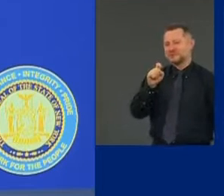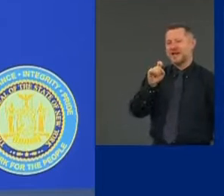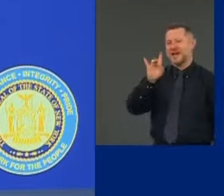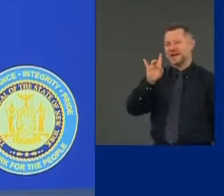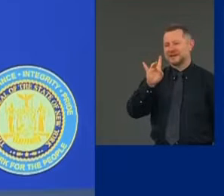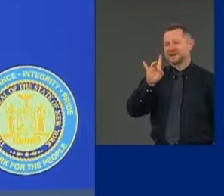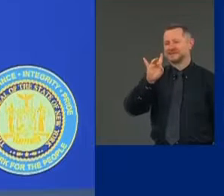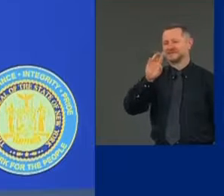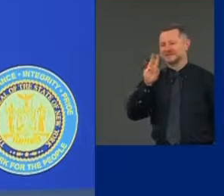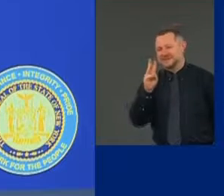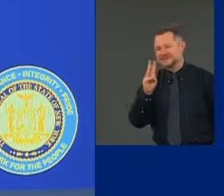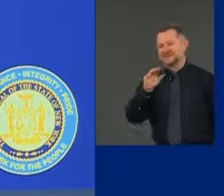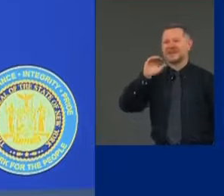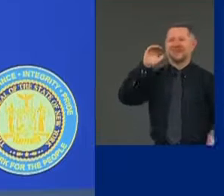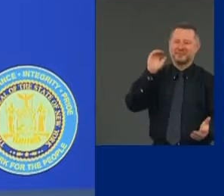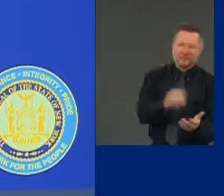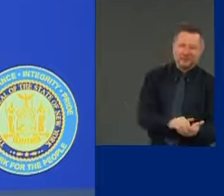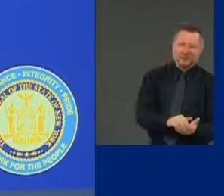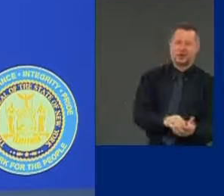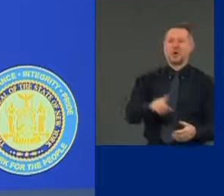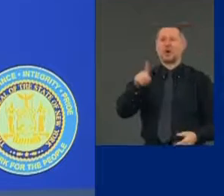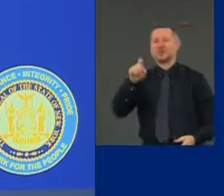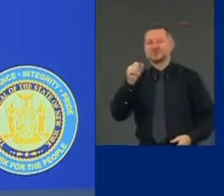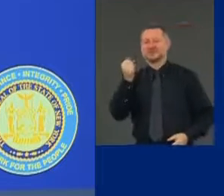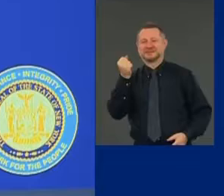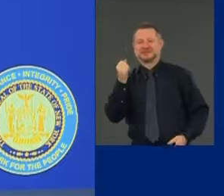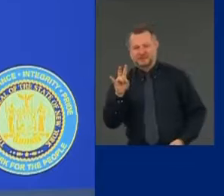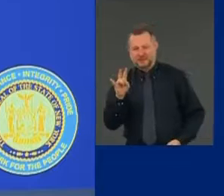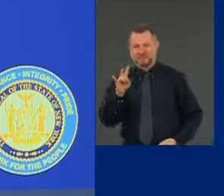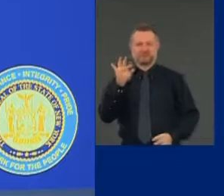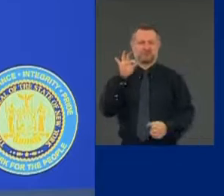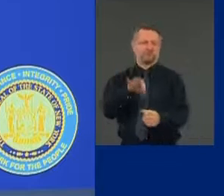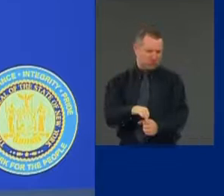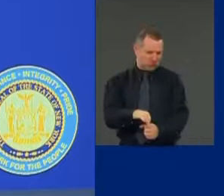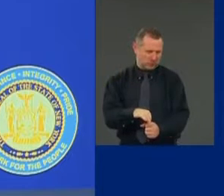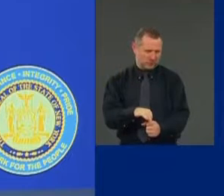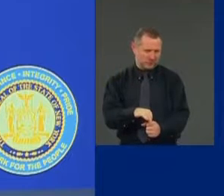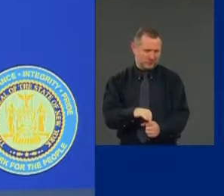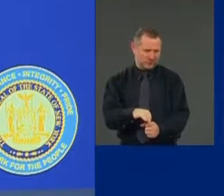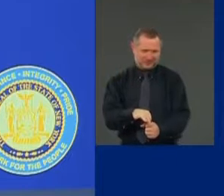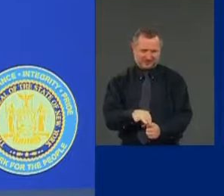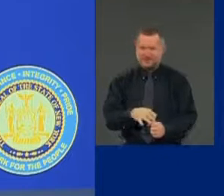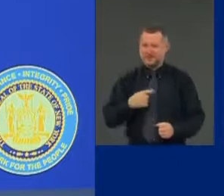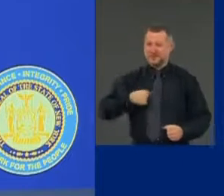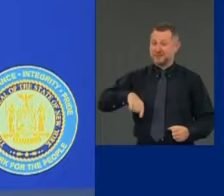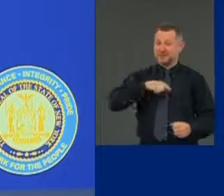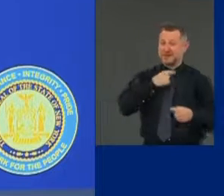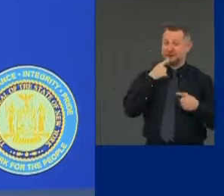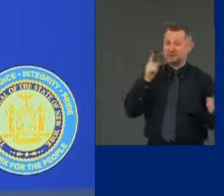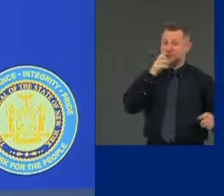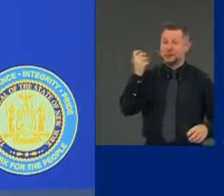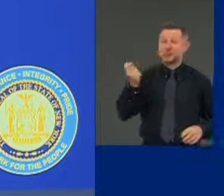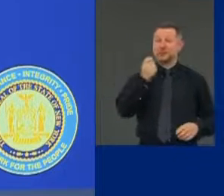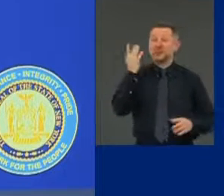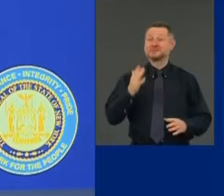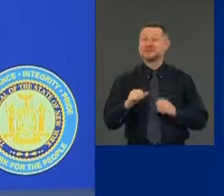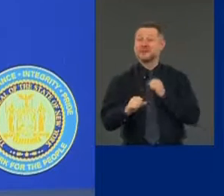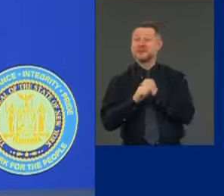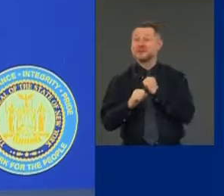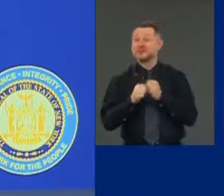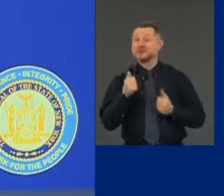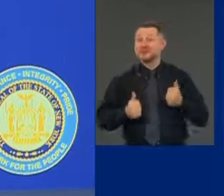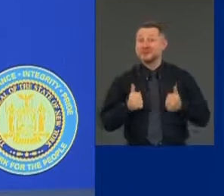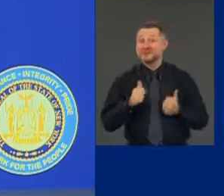186,117 votes. And today, we are proud to announce the winning ad, which is